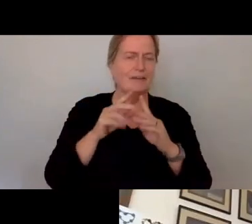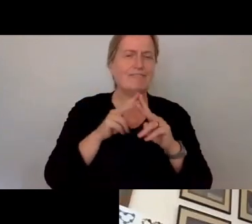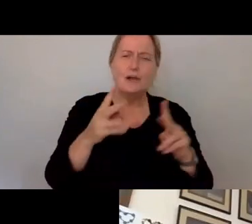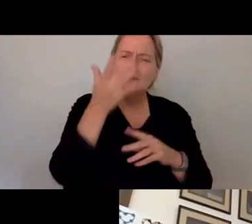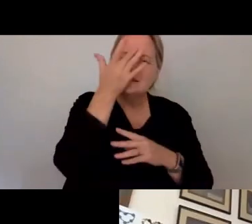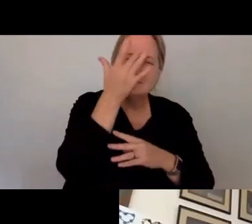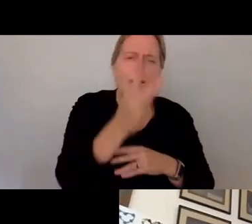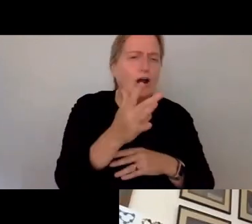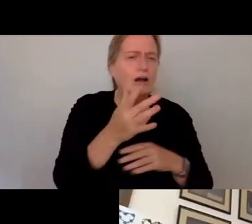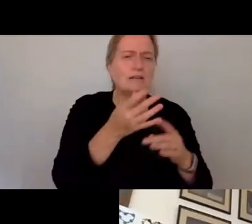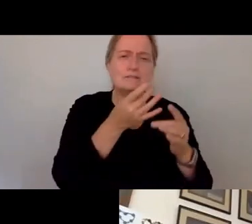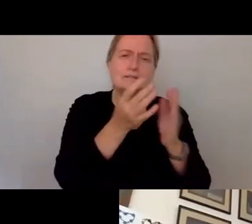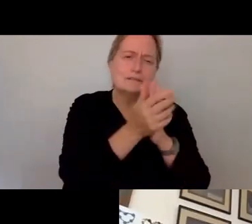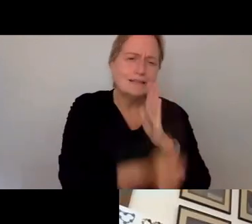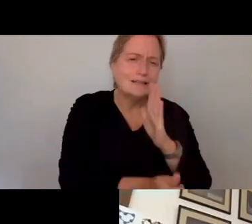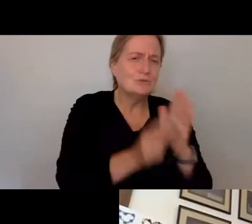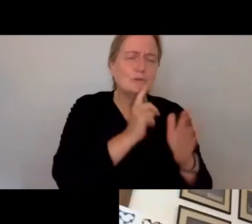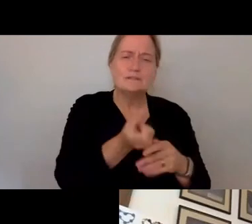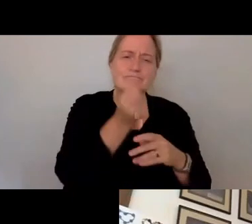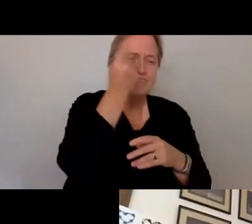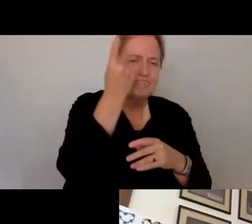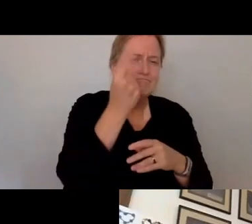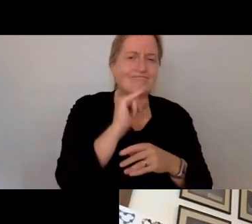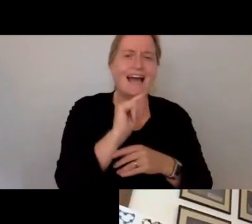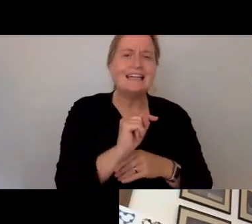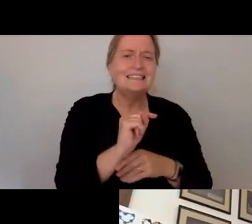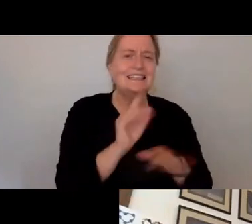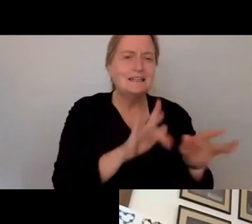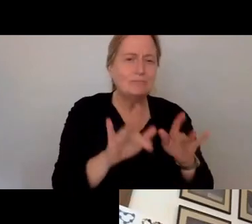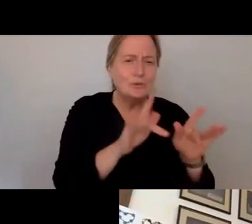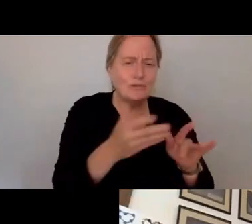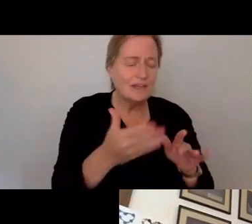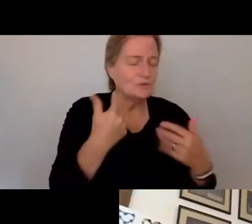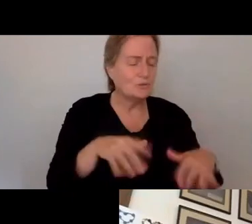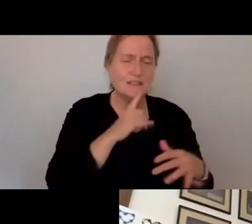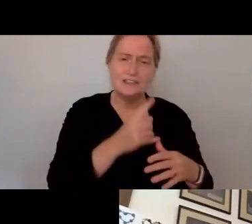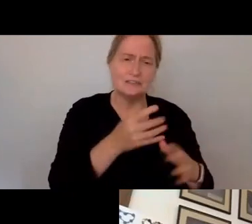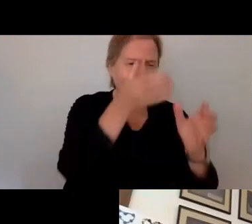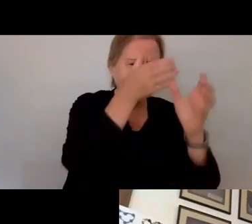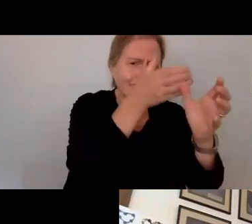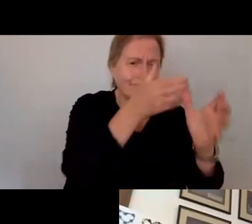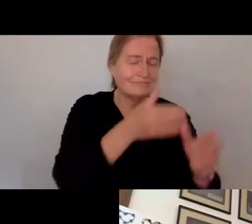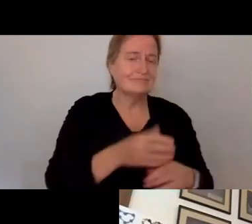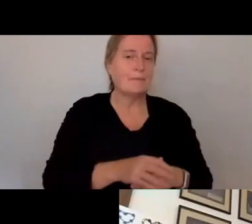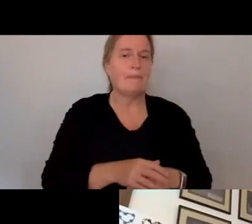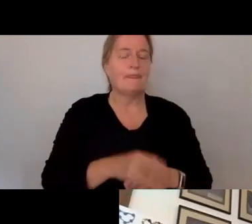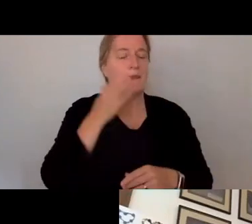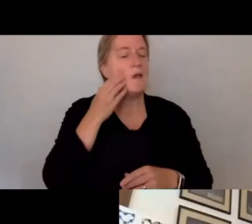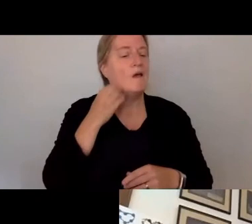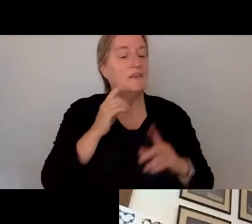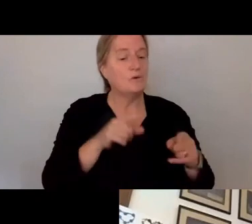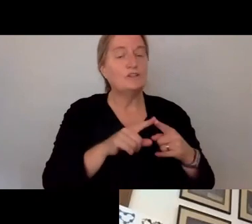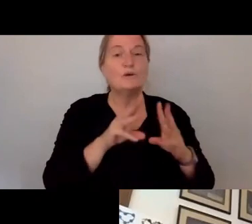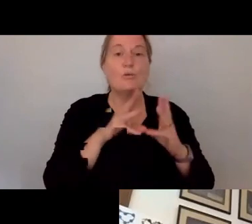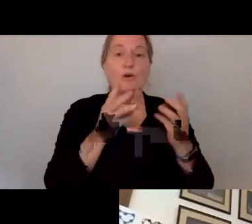about computer stuff, forgets more in a day than any of us will ever know, right? There was a workshop that they were going to, and she